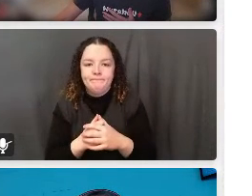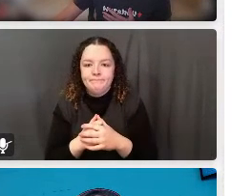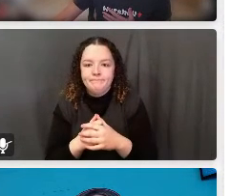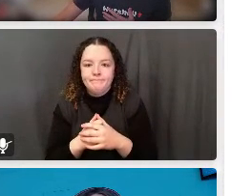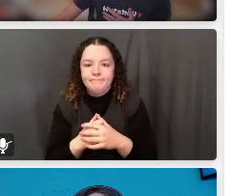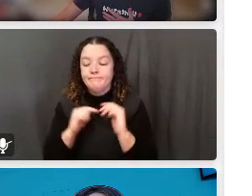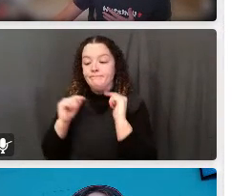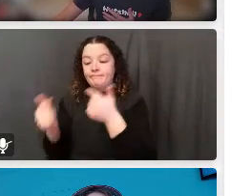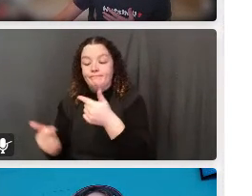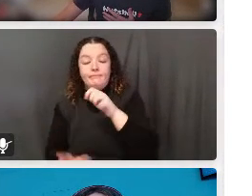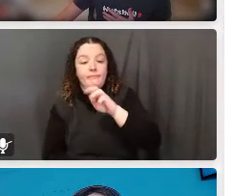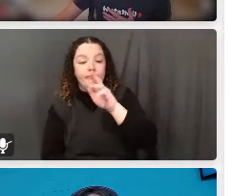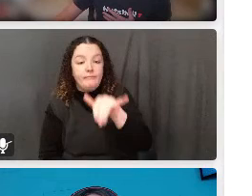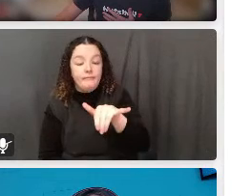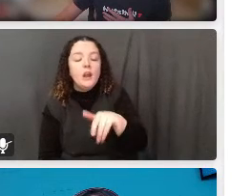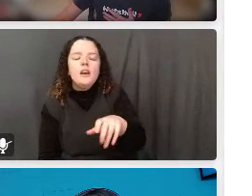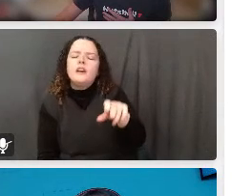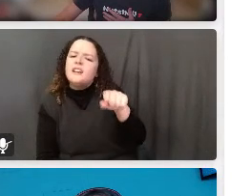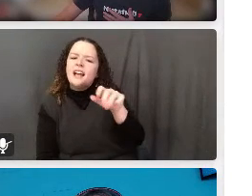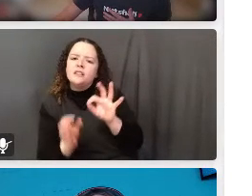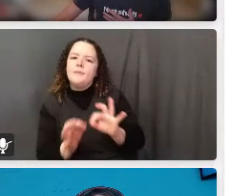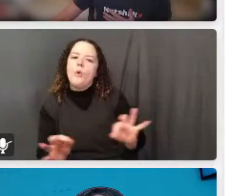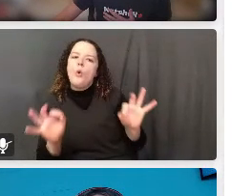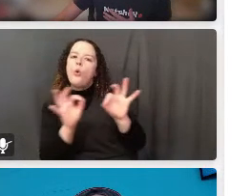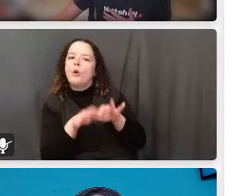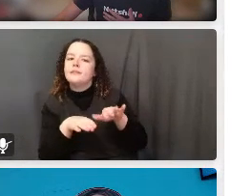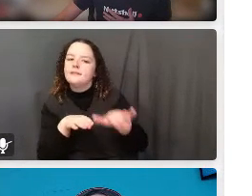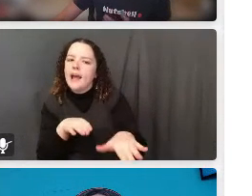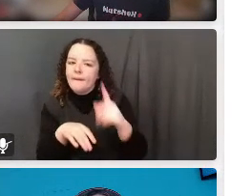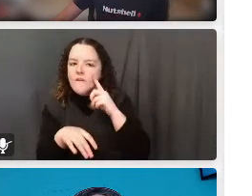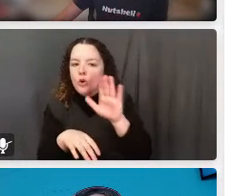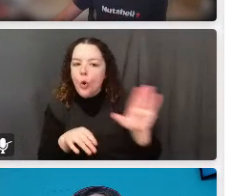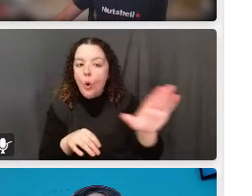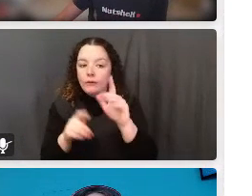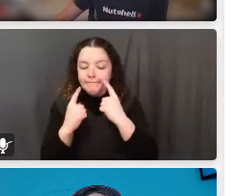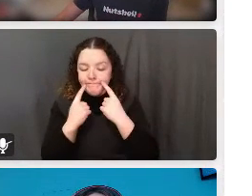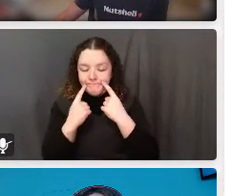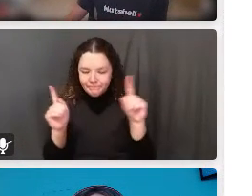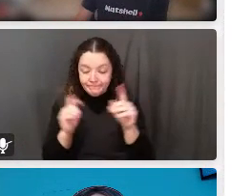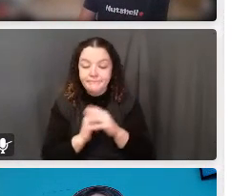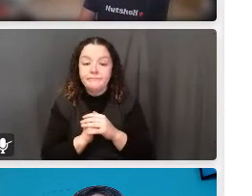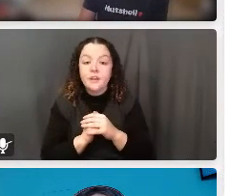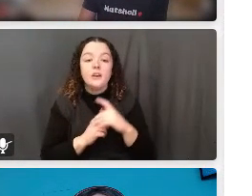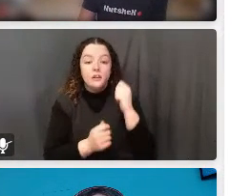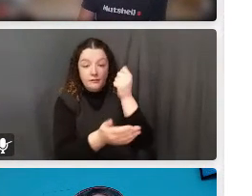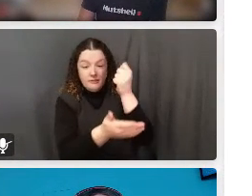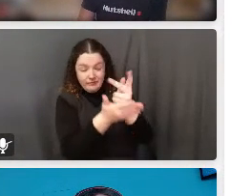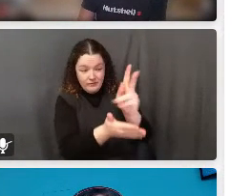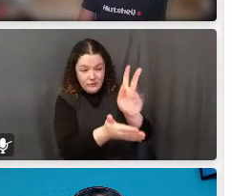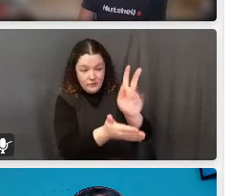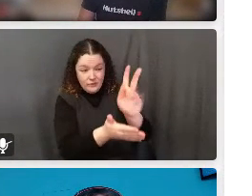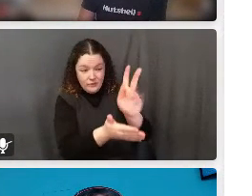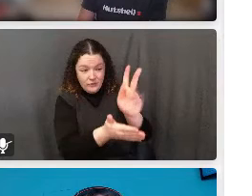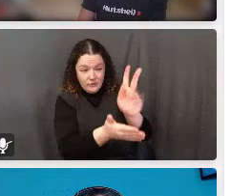Yes, this is definitely a crucial step to the success of your campaign. So you'll need to verify your email address that you use to